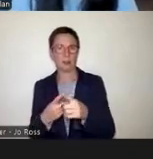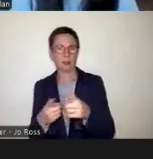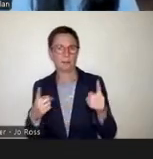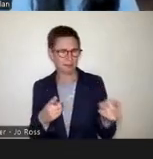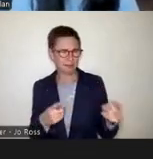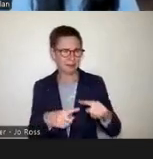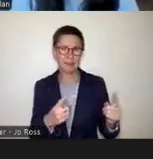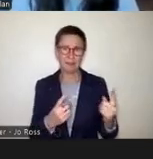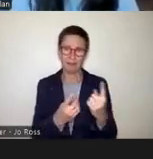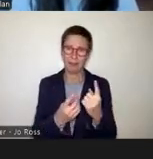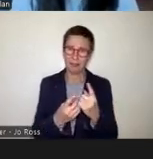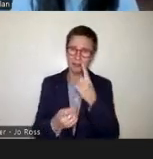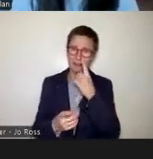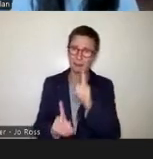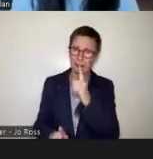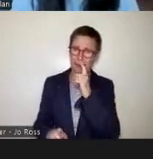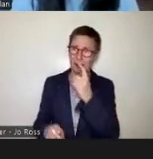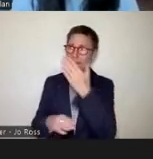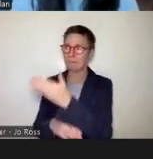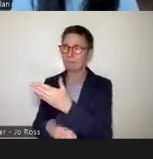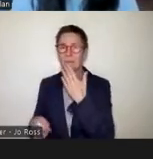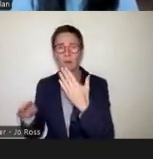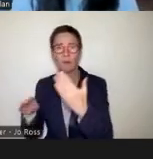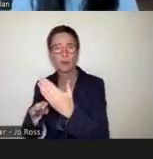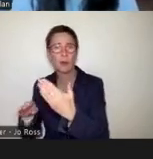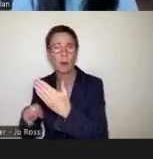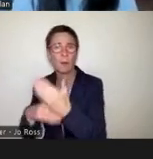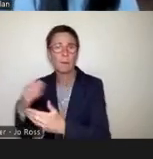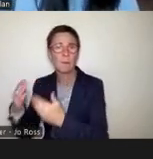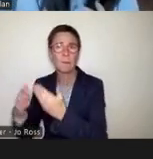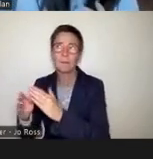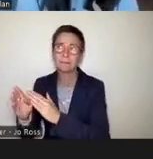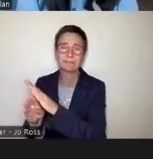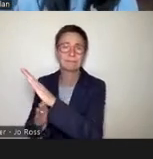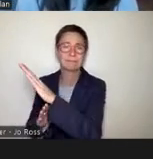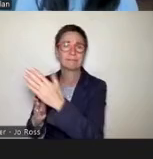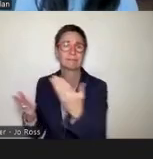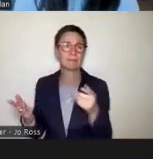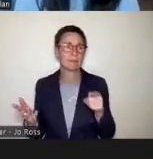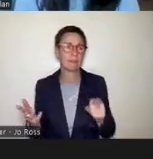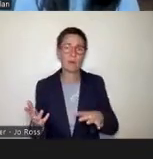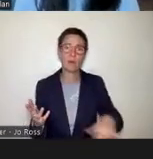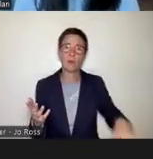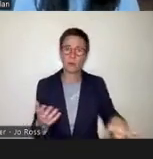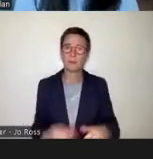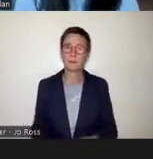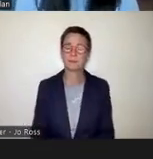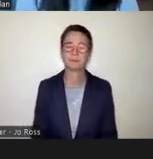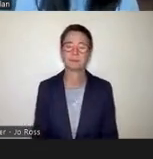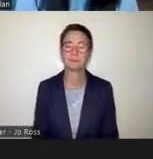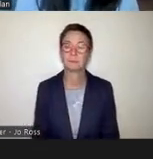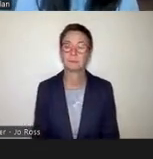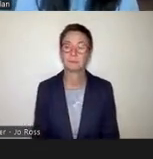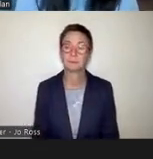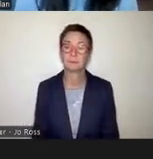into employment and other routes into various workforces.